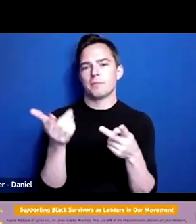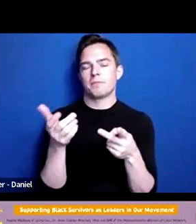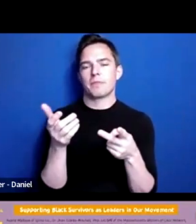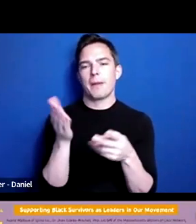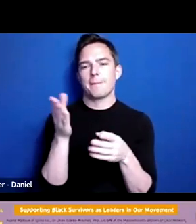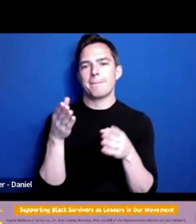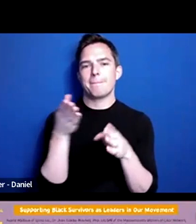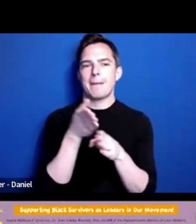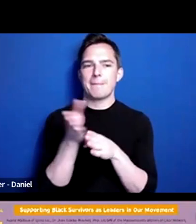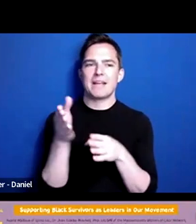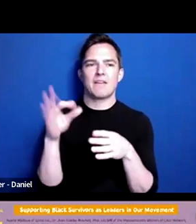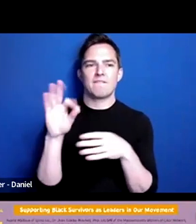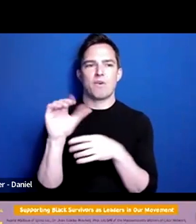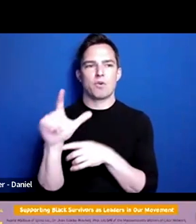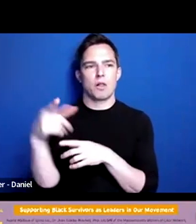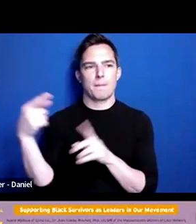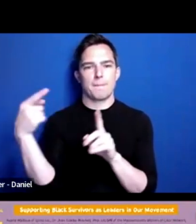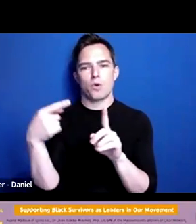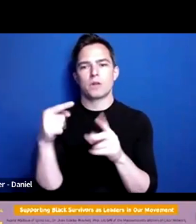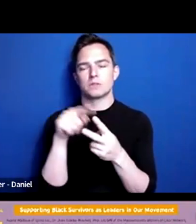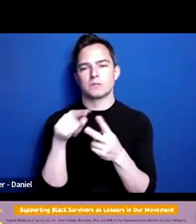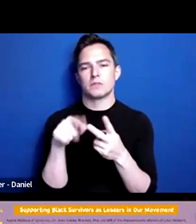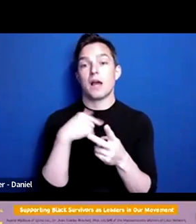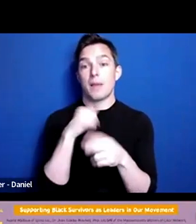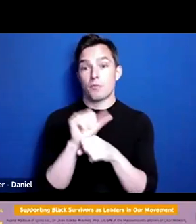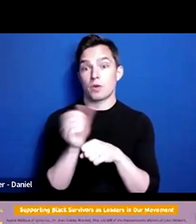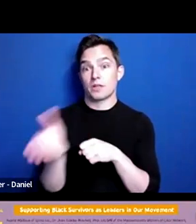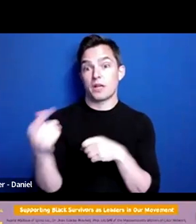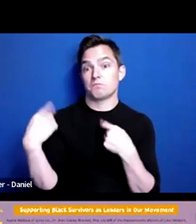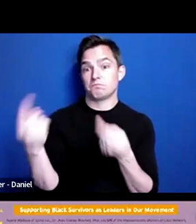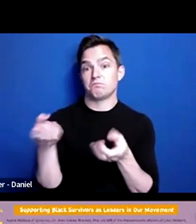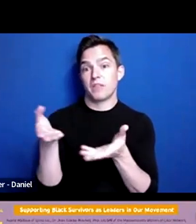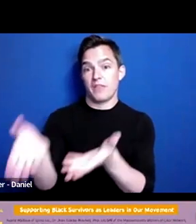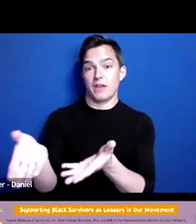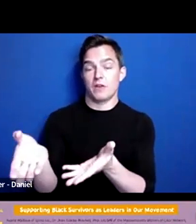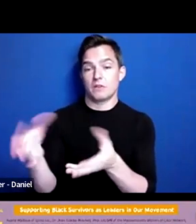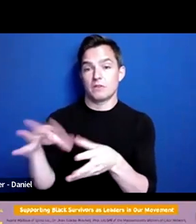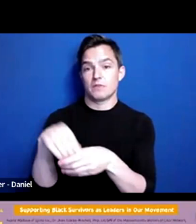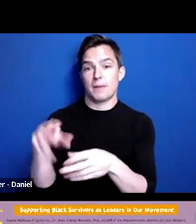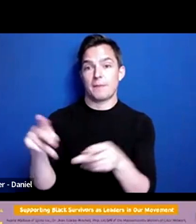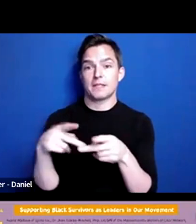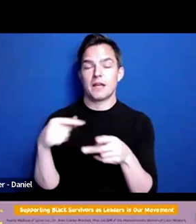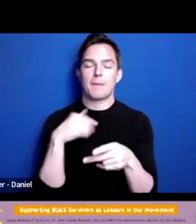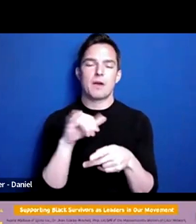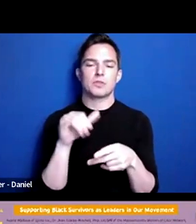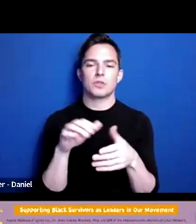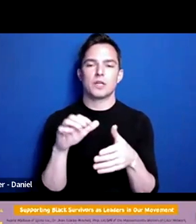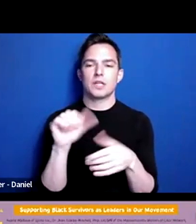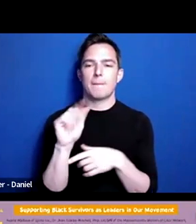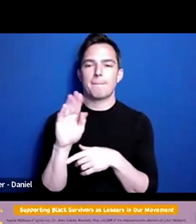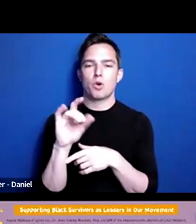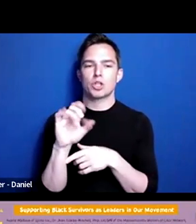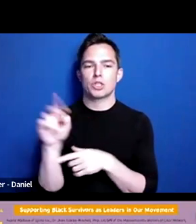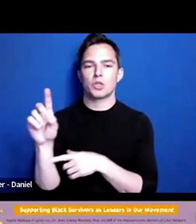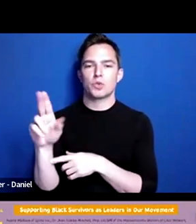Too. And since I've been working there and just been in this space, and I'm also an abortion doula like Monet, so I work in